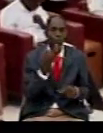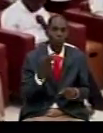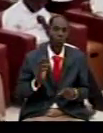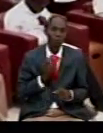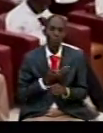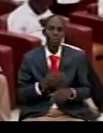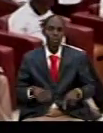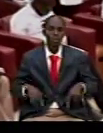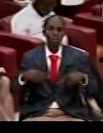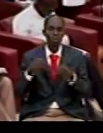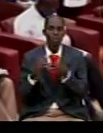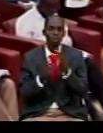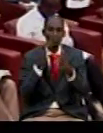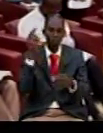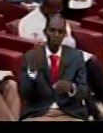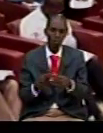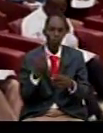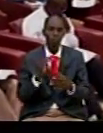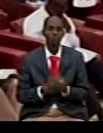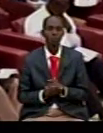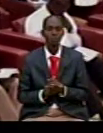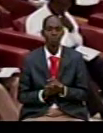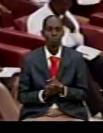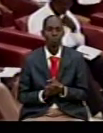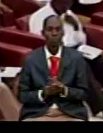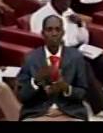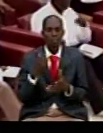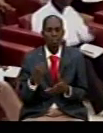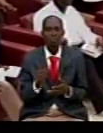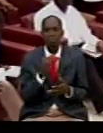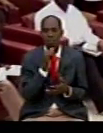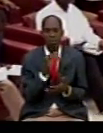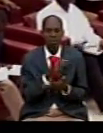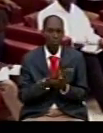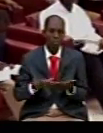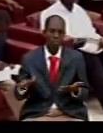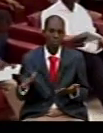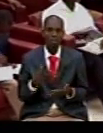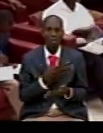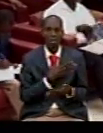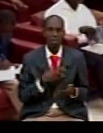in Jesus' name. The unclean